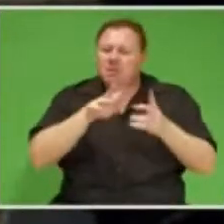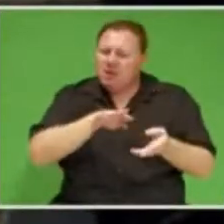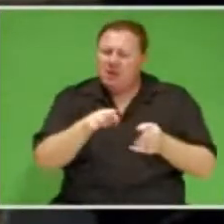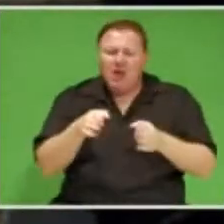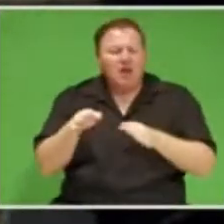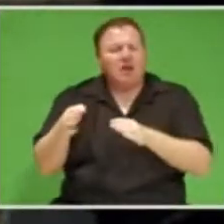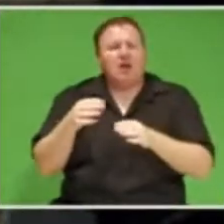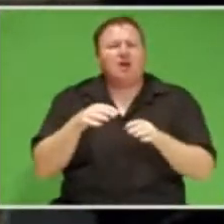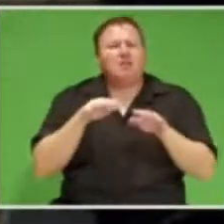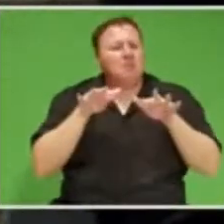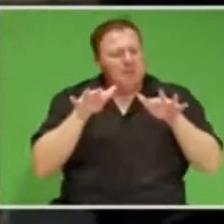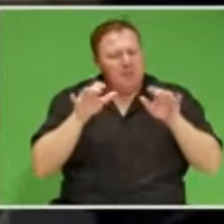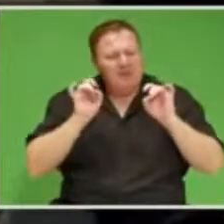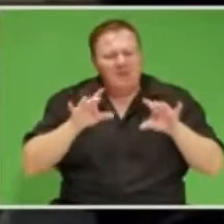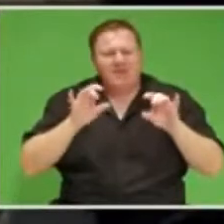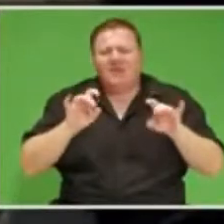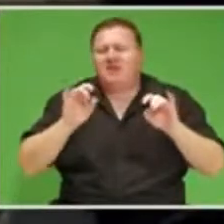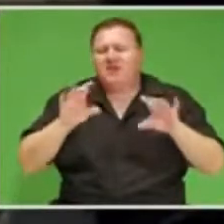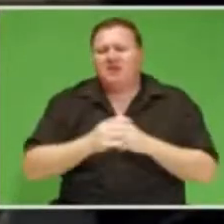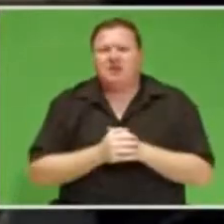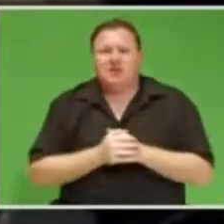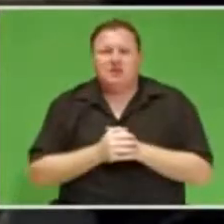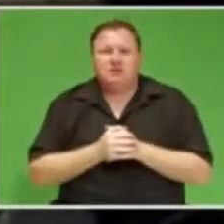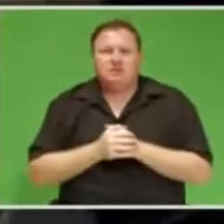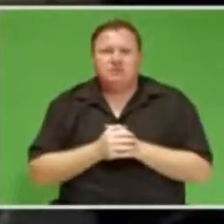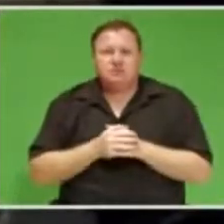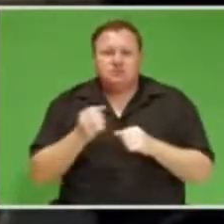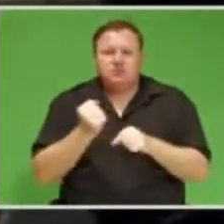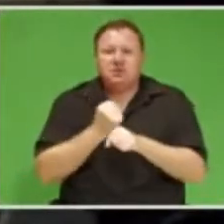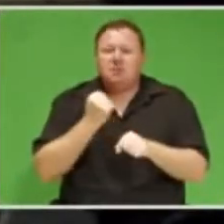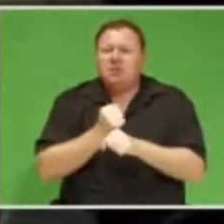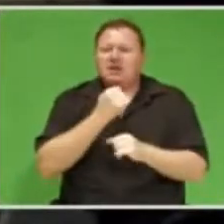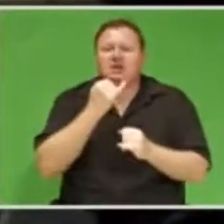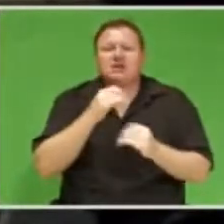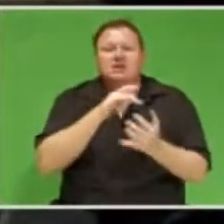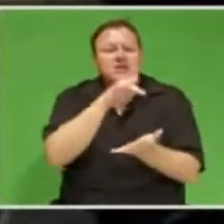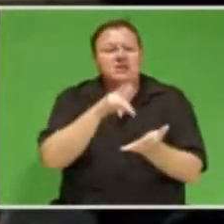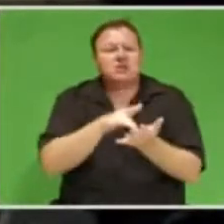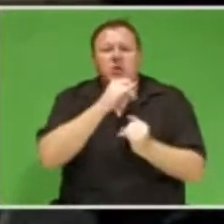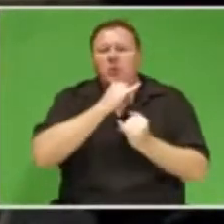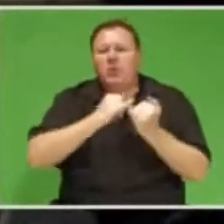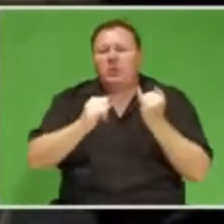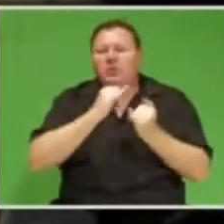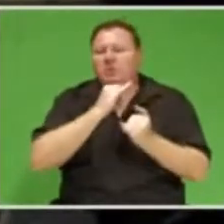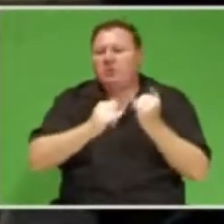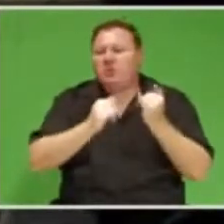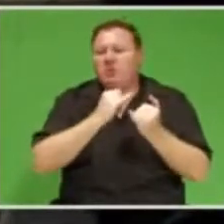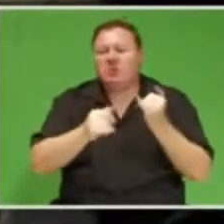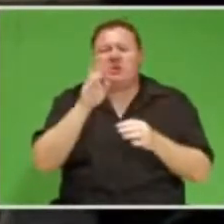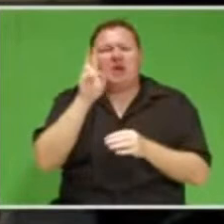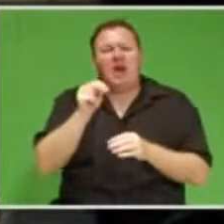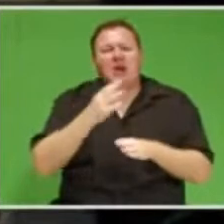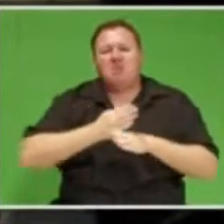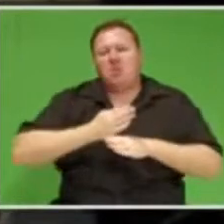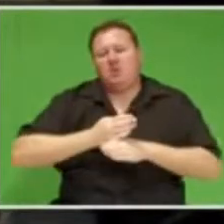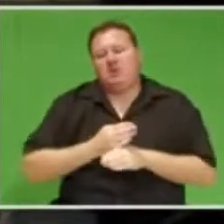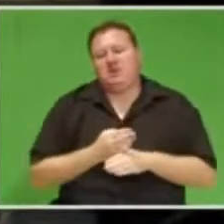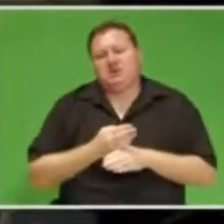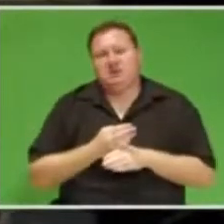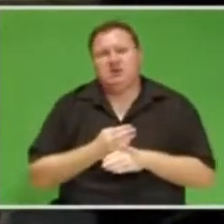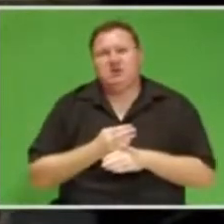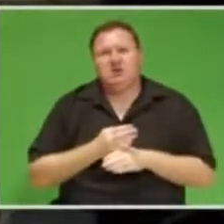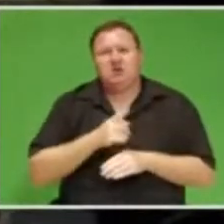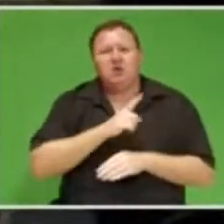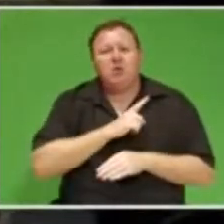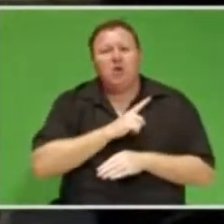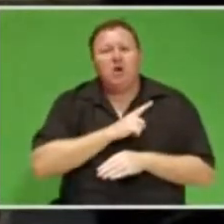hardship. The pandemic worsened the situation of deep unemployment as we